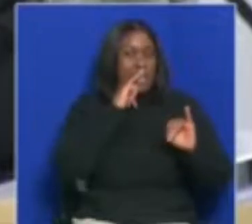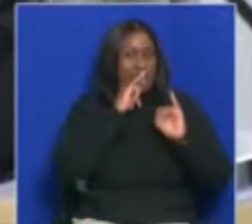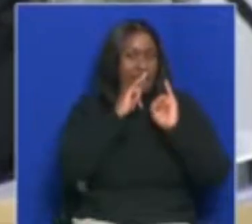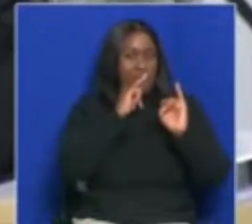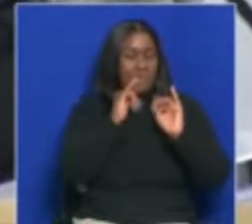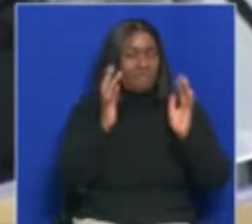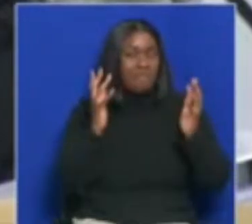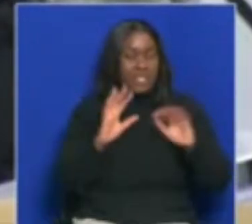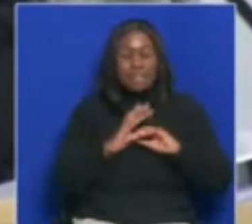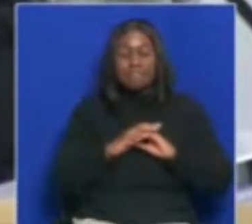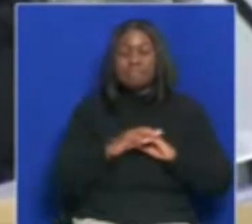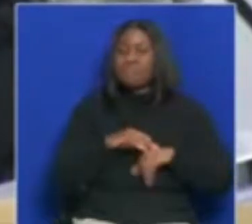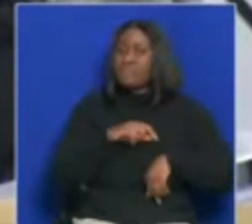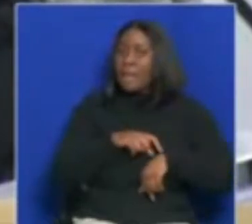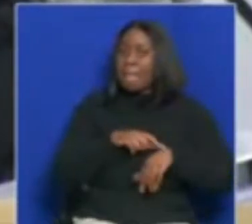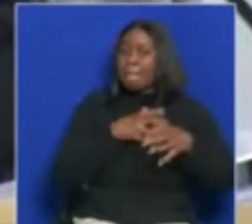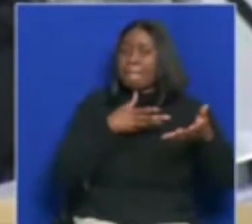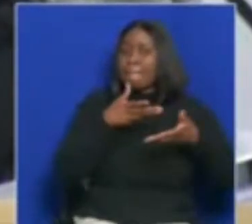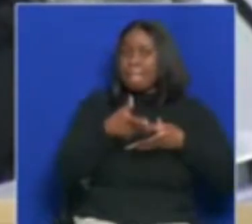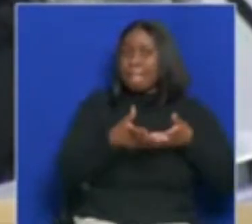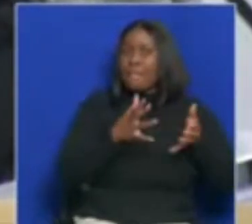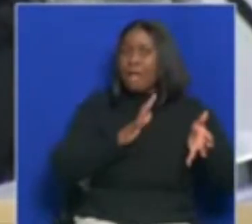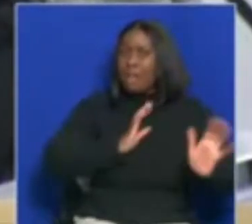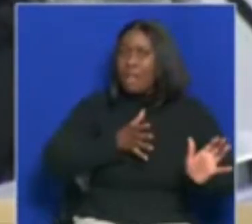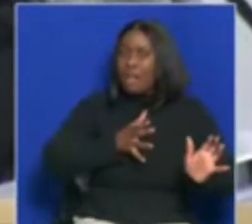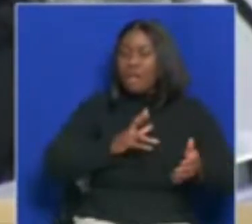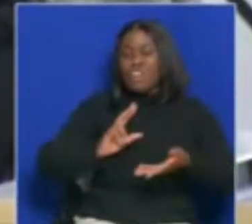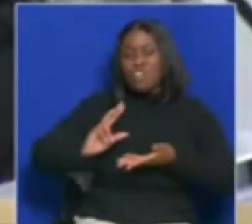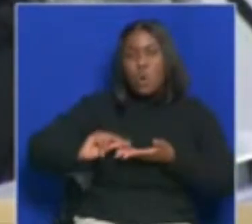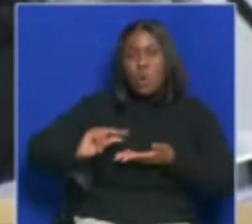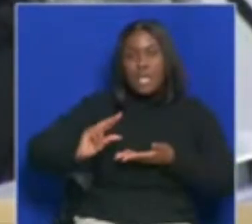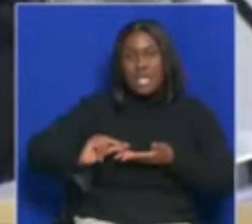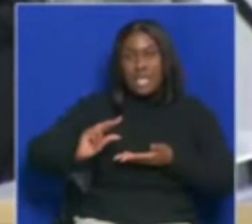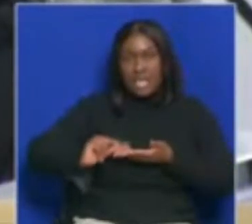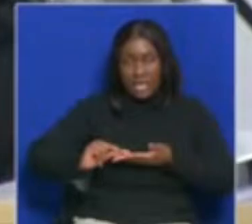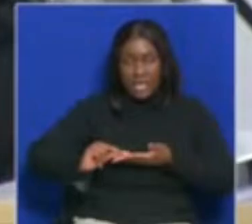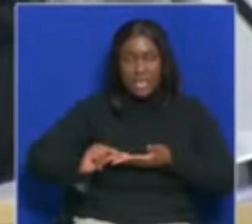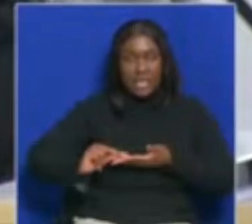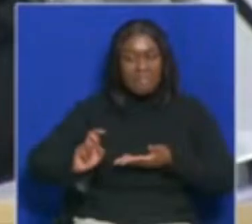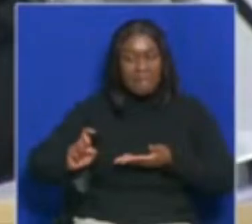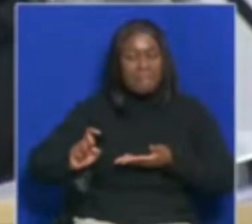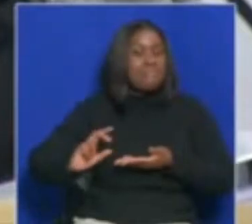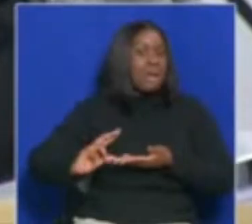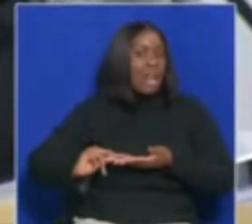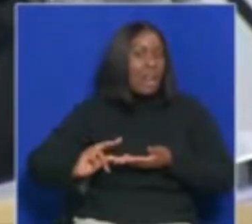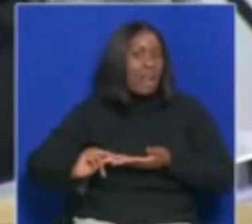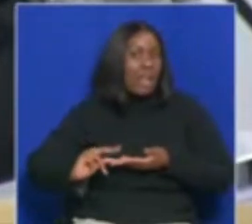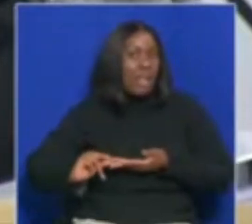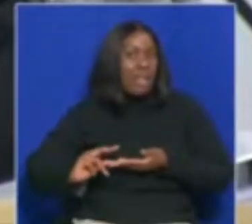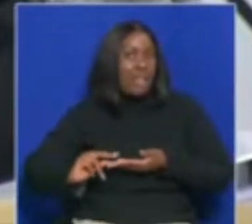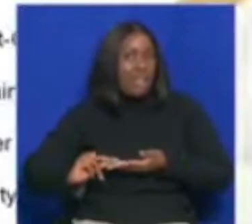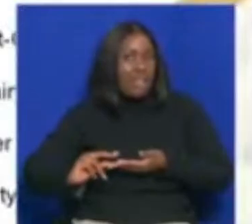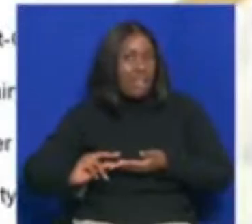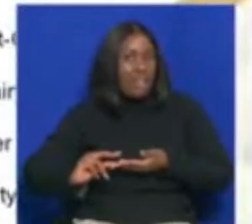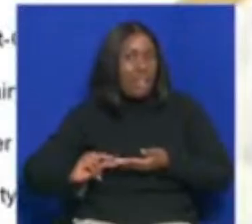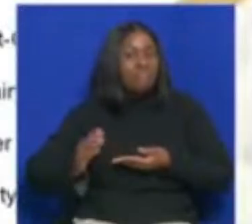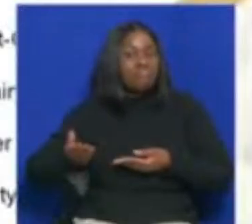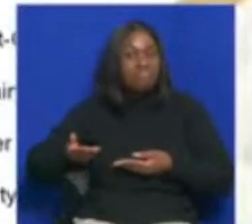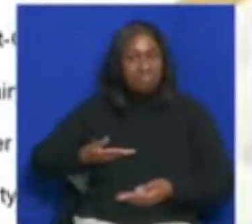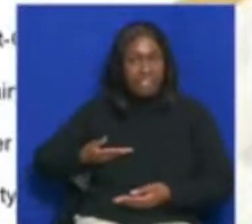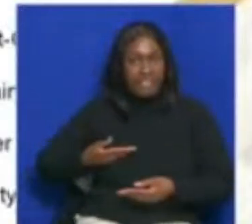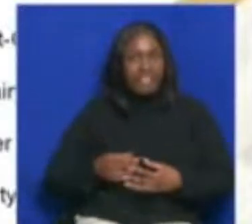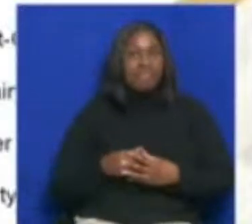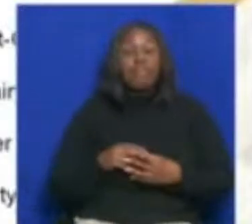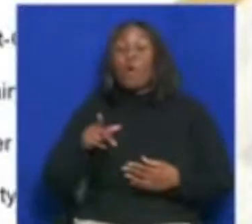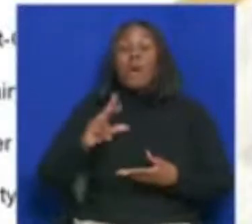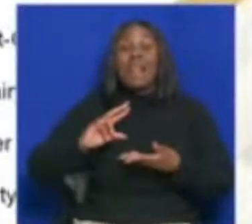a recording that was given to us. A recording